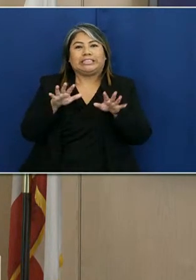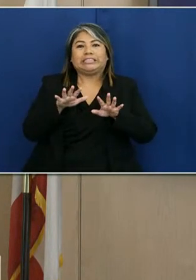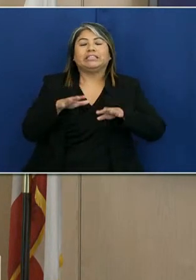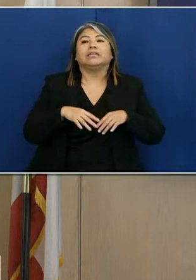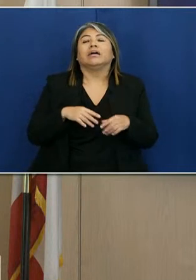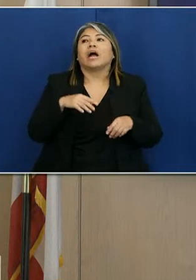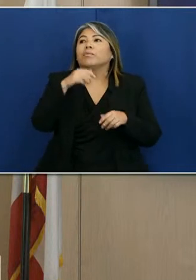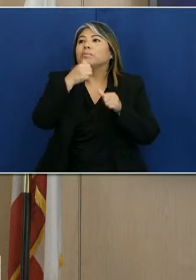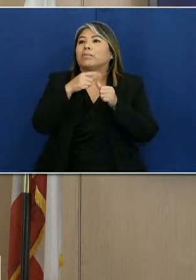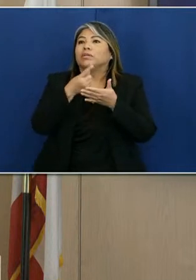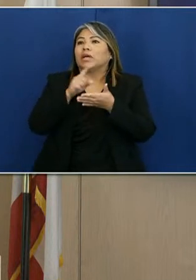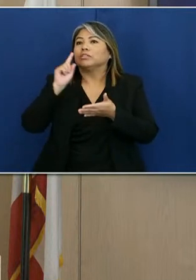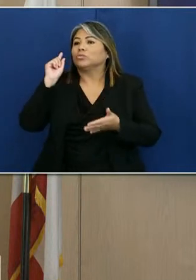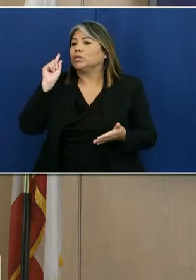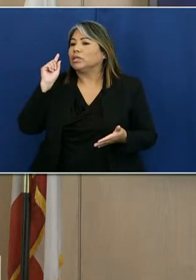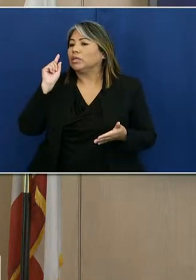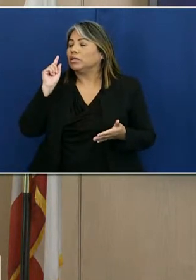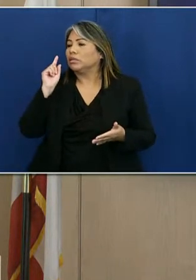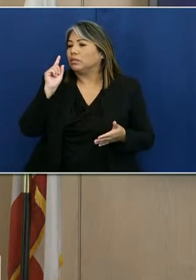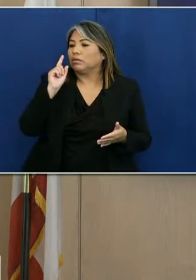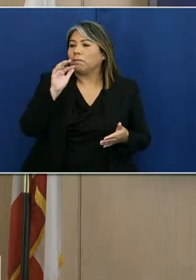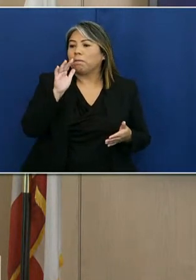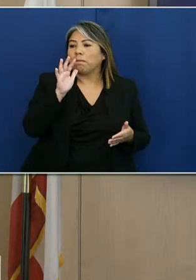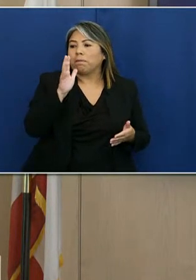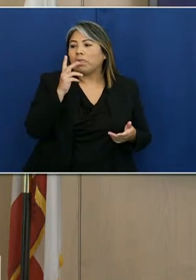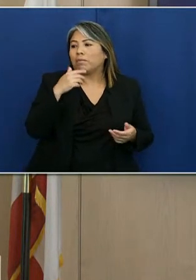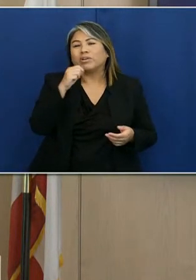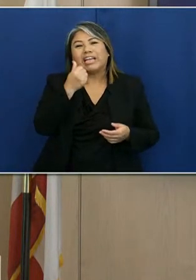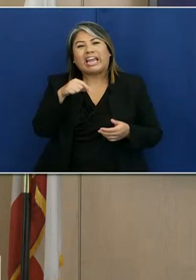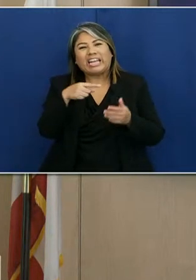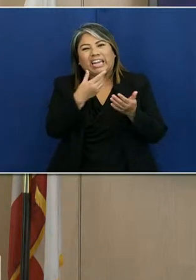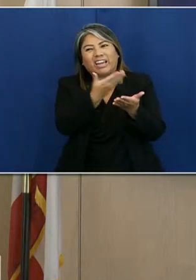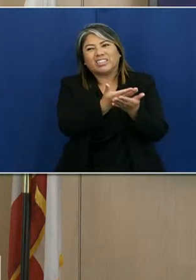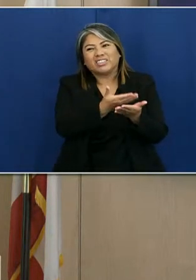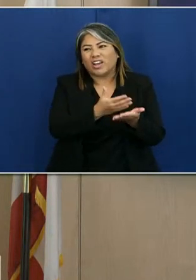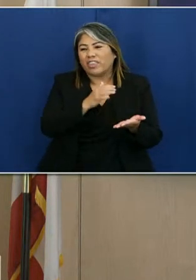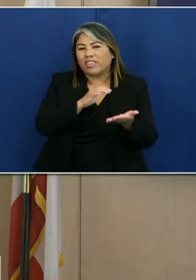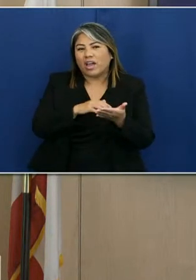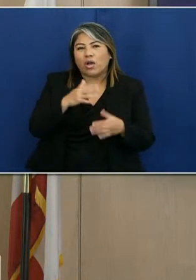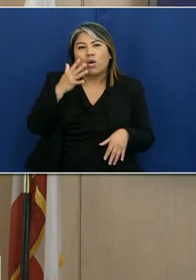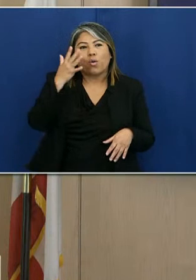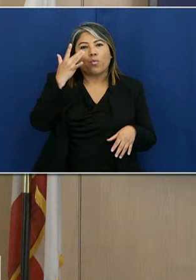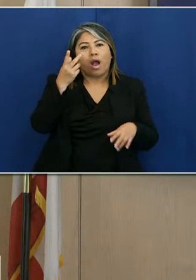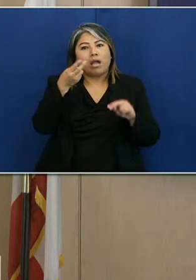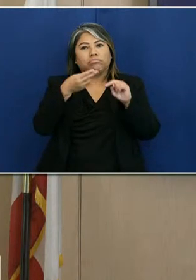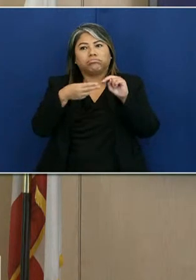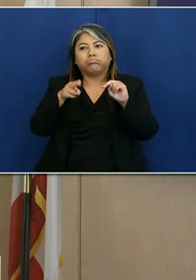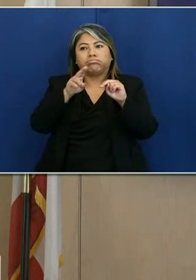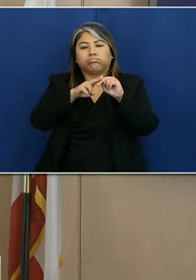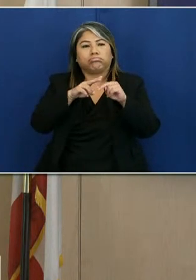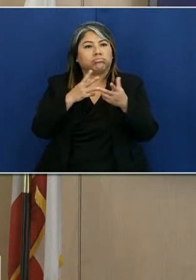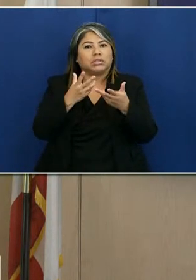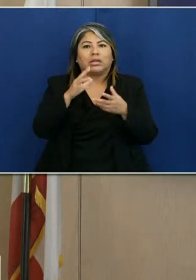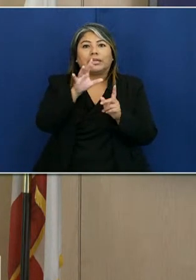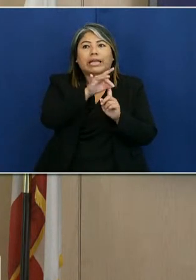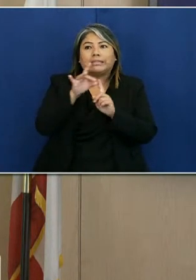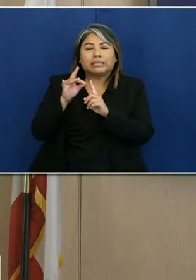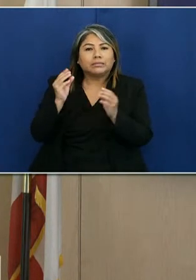remember last week, a reporter asked, if there was any indication about what might be driving that spike in